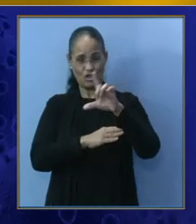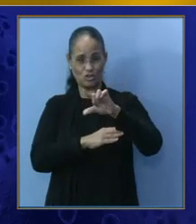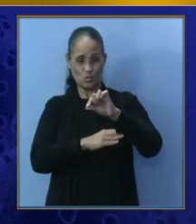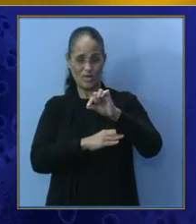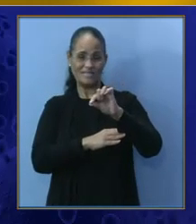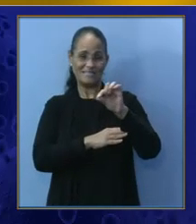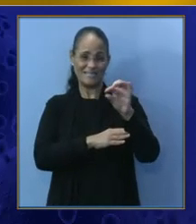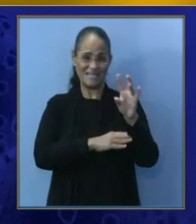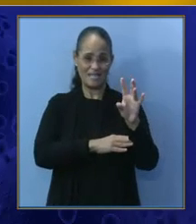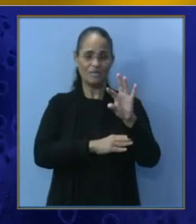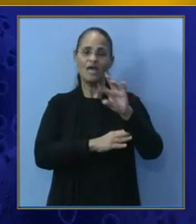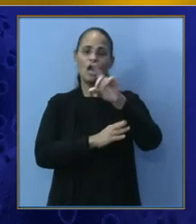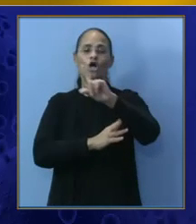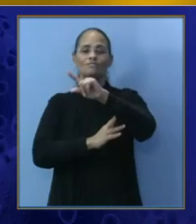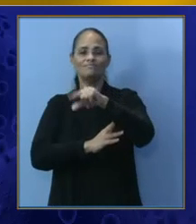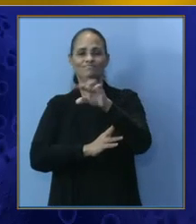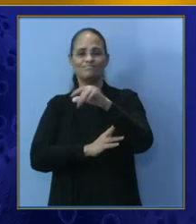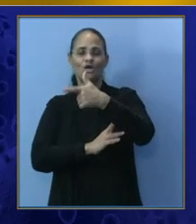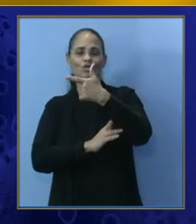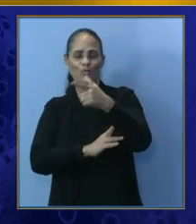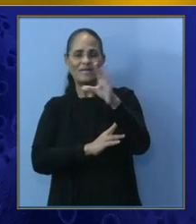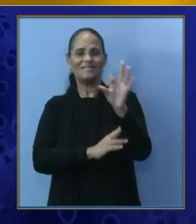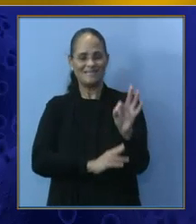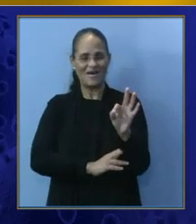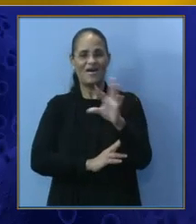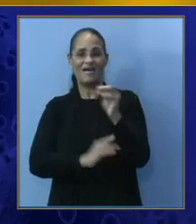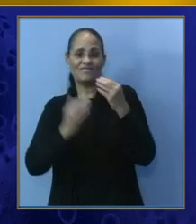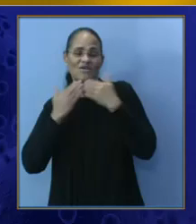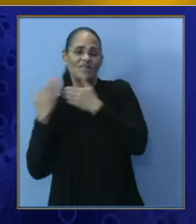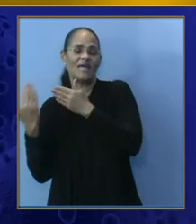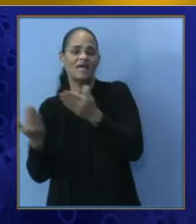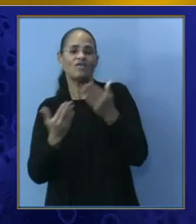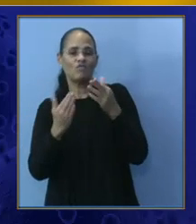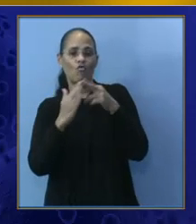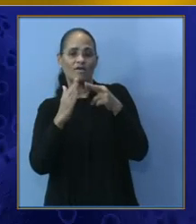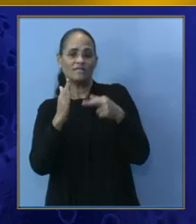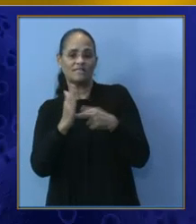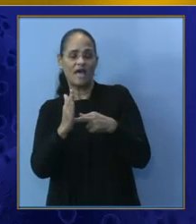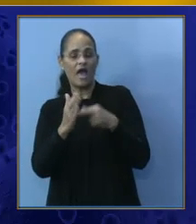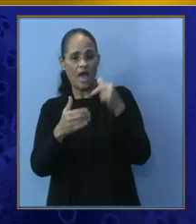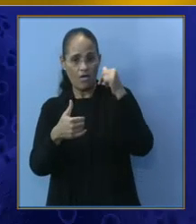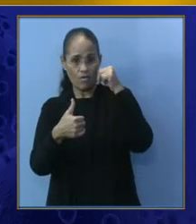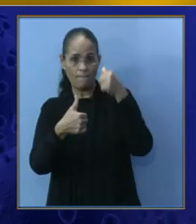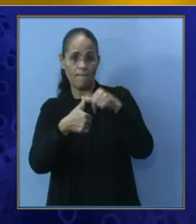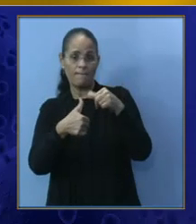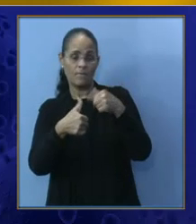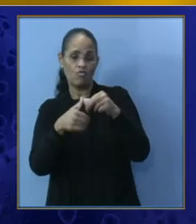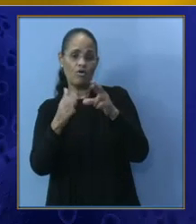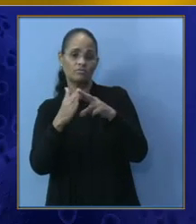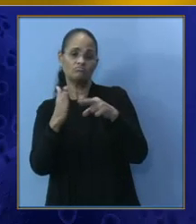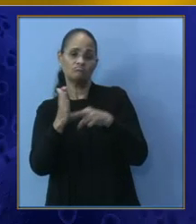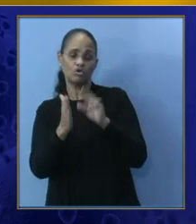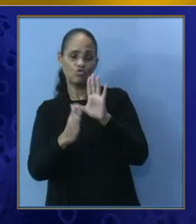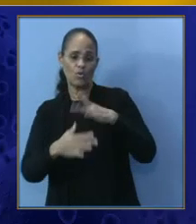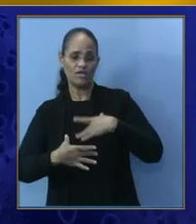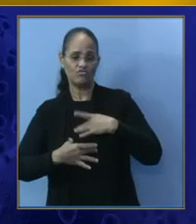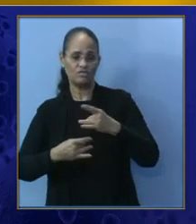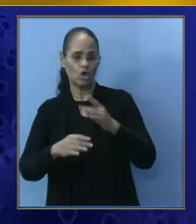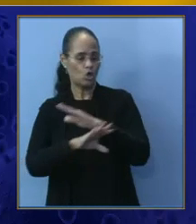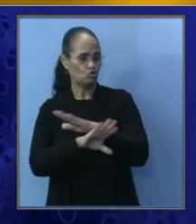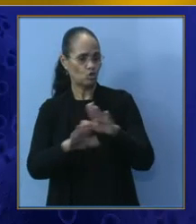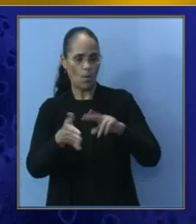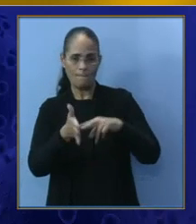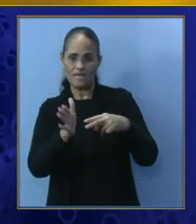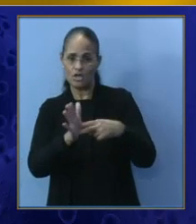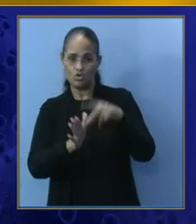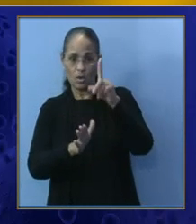7,729. The Ministry would like to thank those residents who have already registered and remind residents that registering your interest does not guarantee you